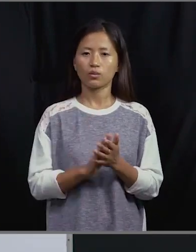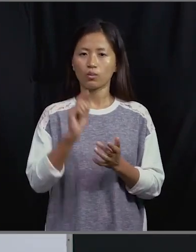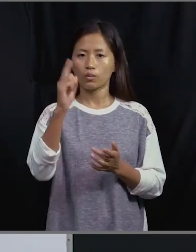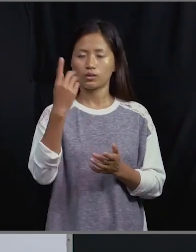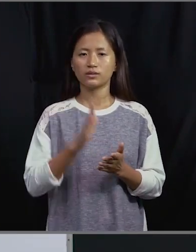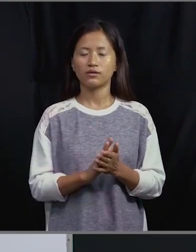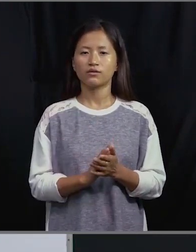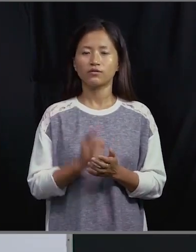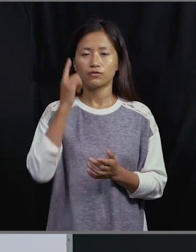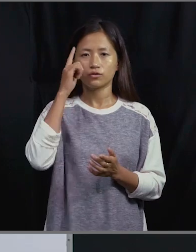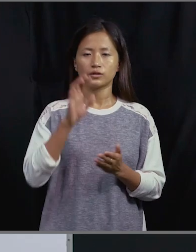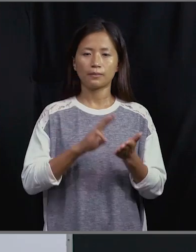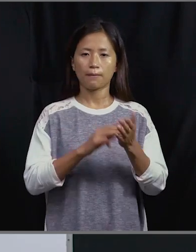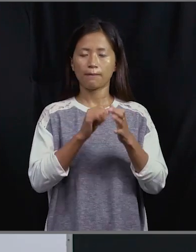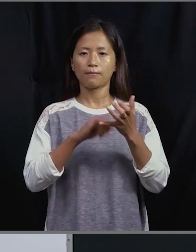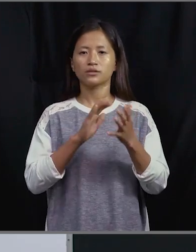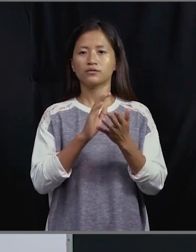1 for the mass of hydrogen.